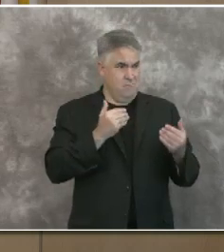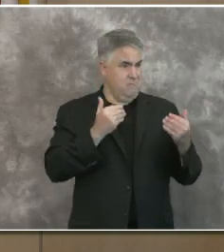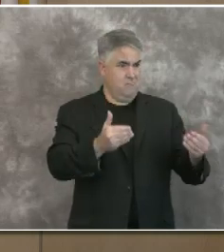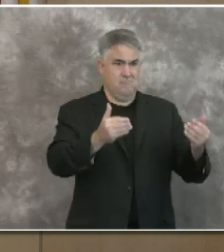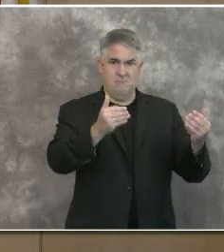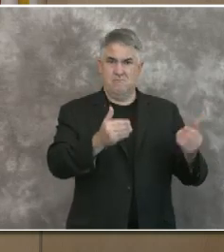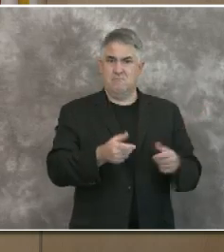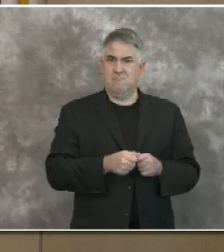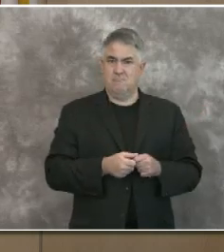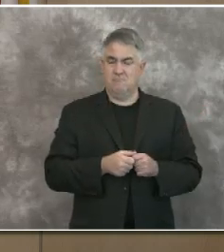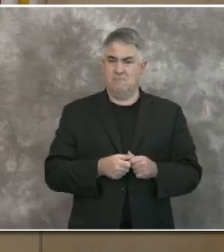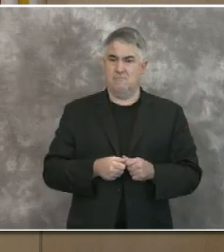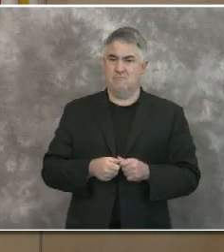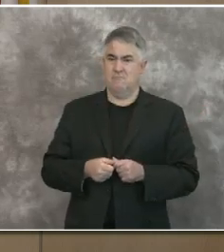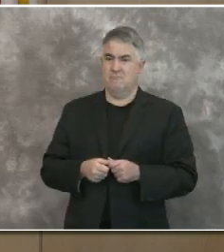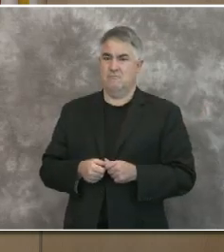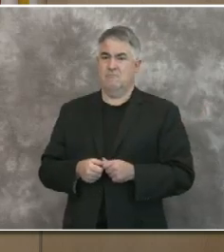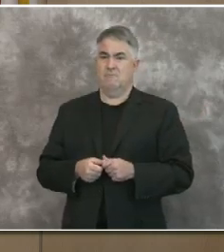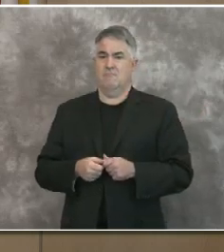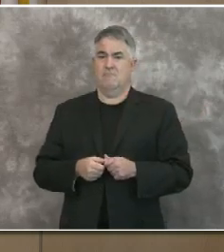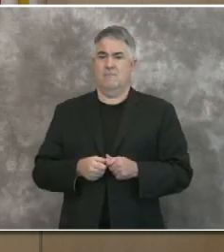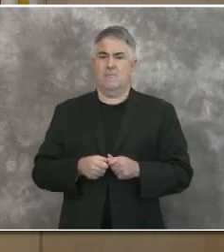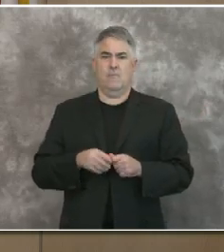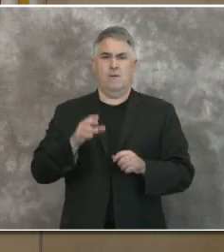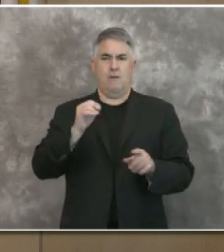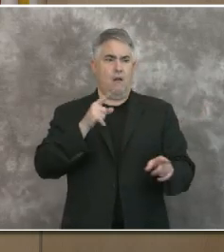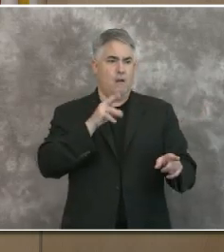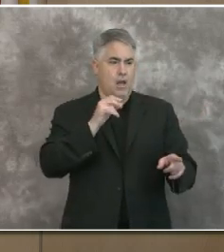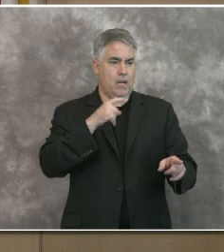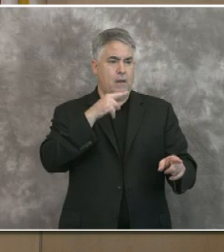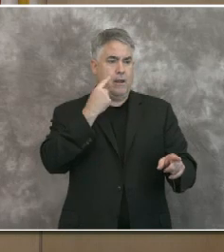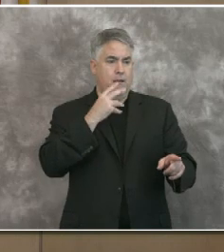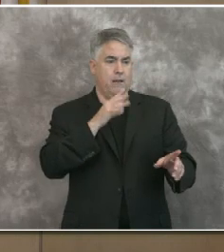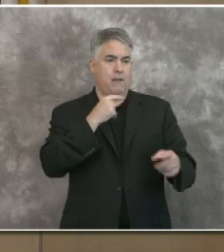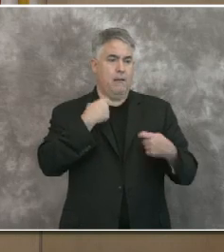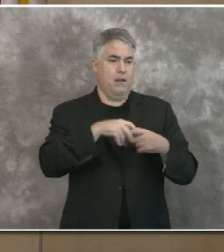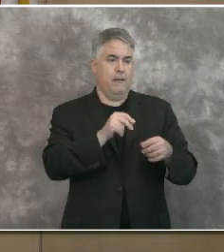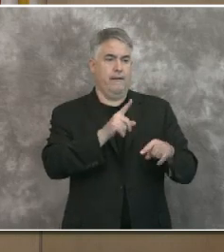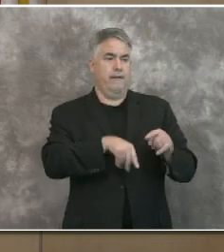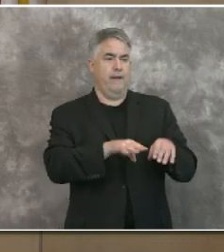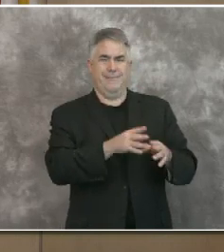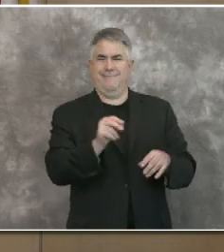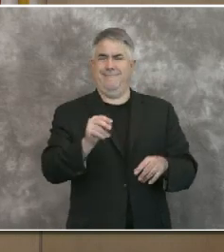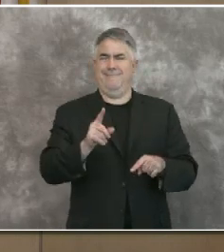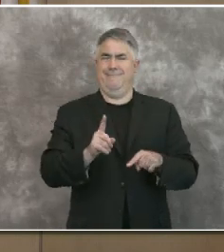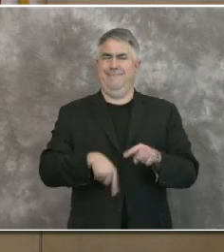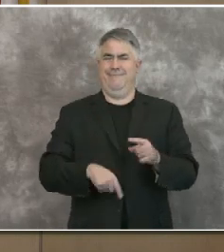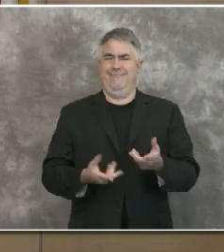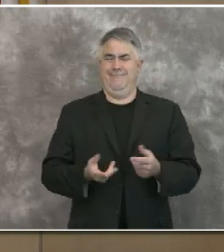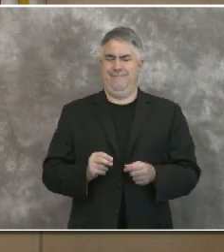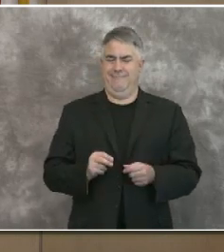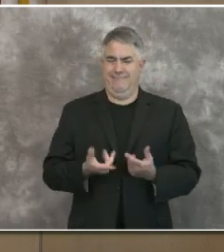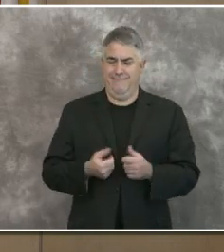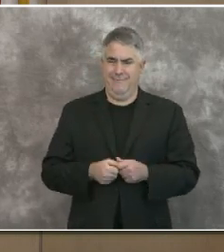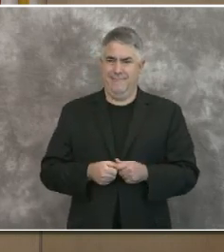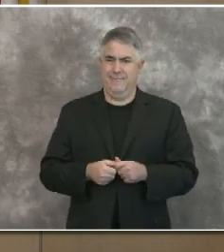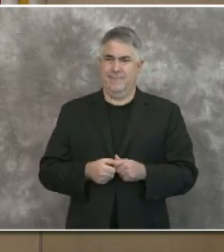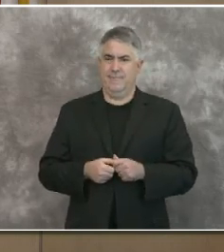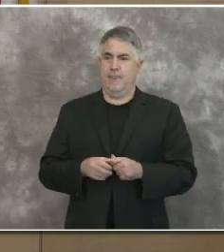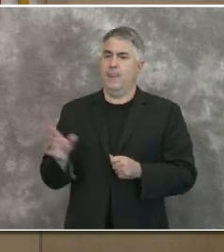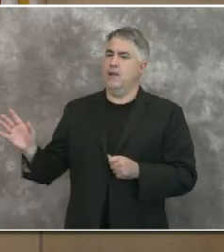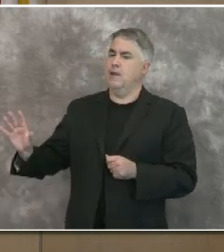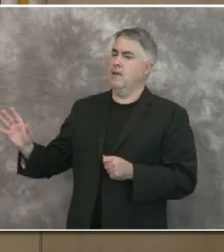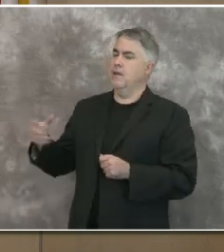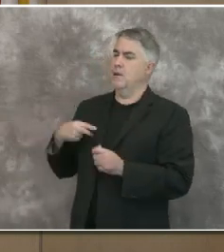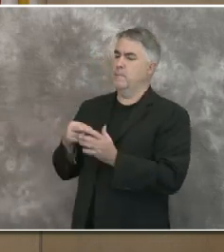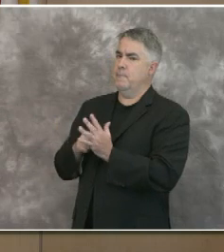no race or ethnicity flavor to that. I meant, are there What do any you mean?